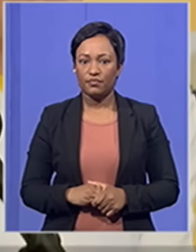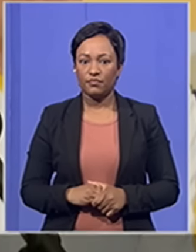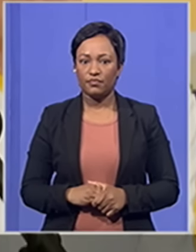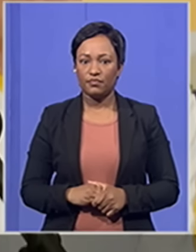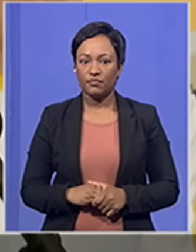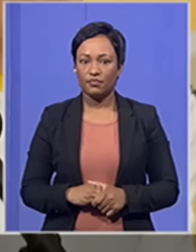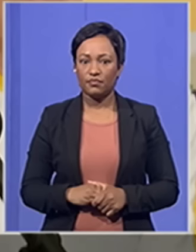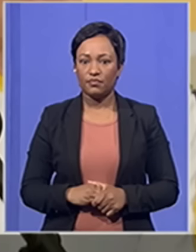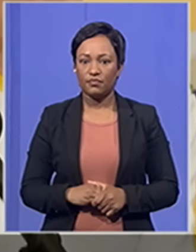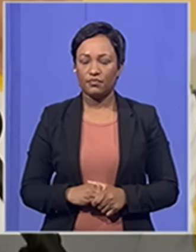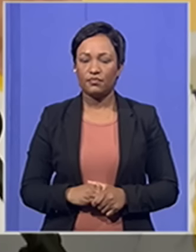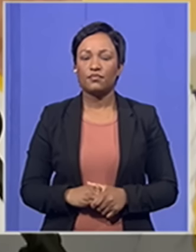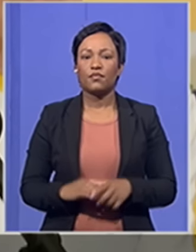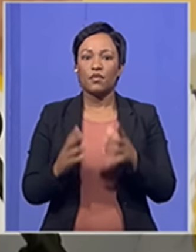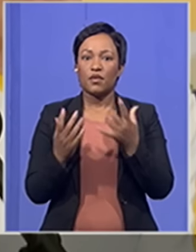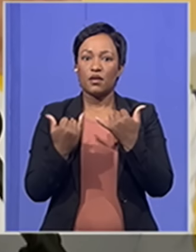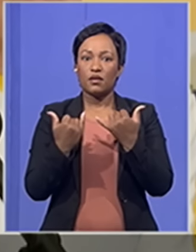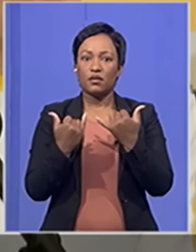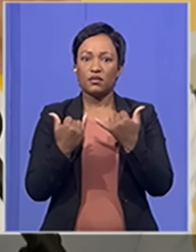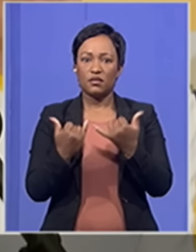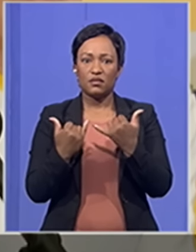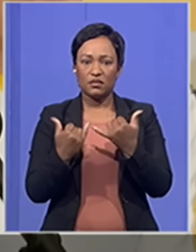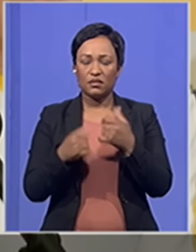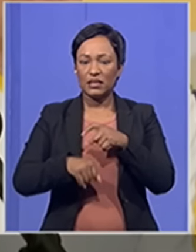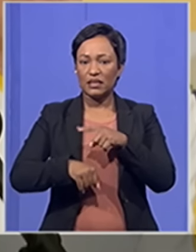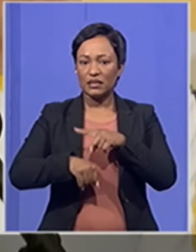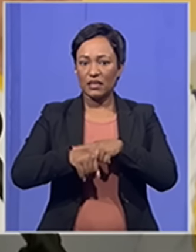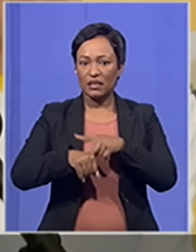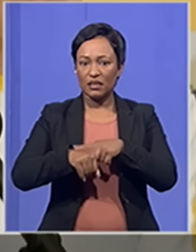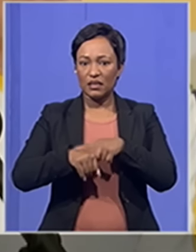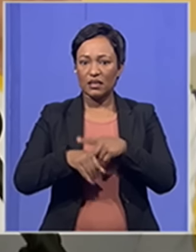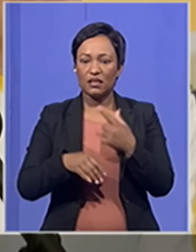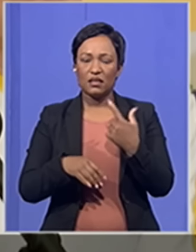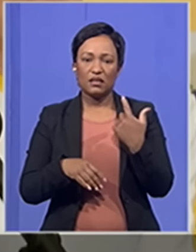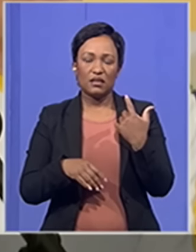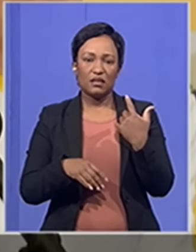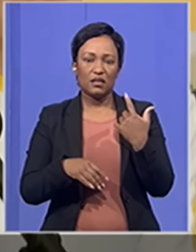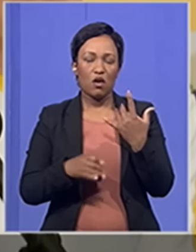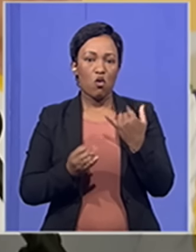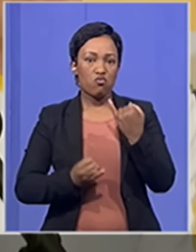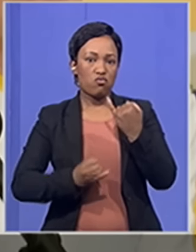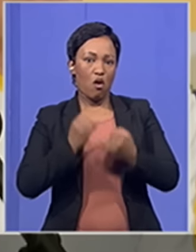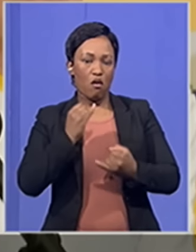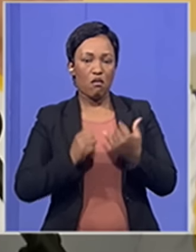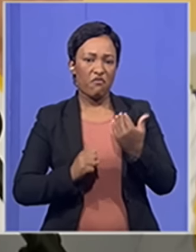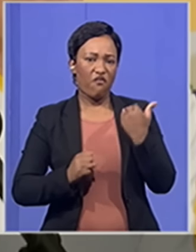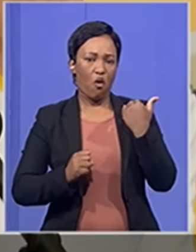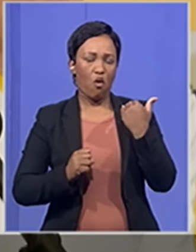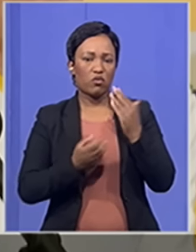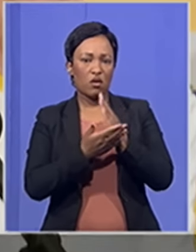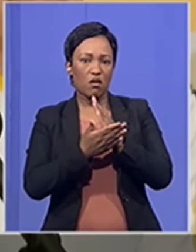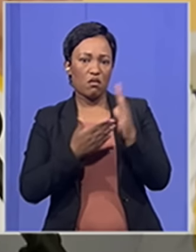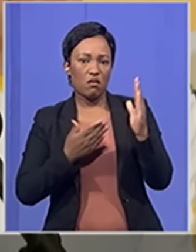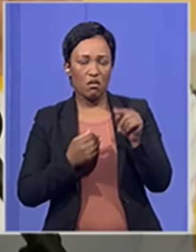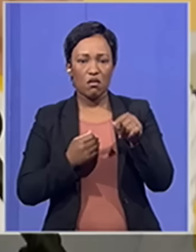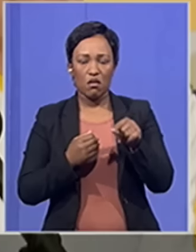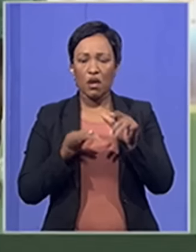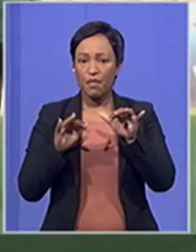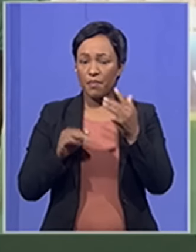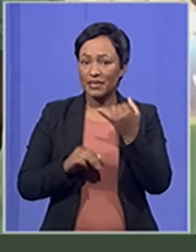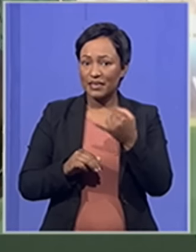Now it's time to right our wrongs from so many years ago, because people still mention